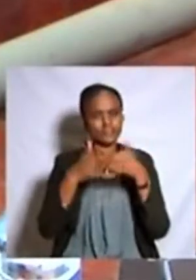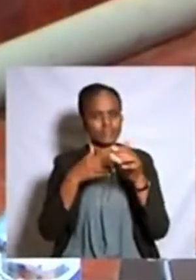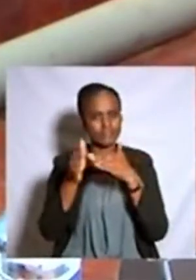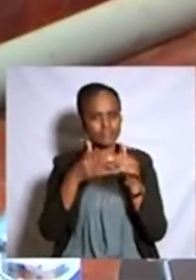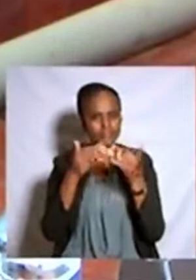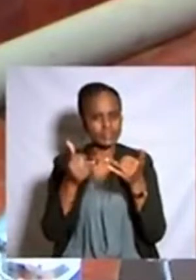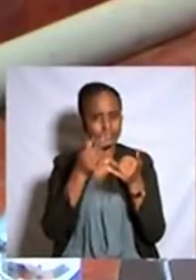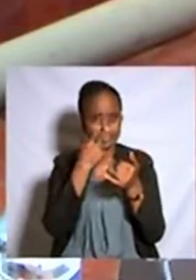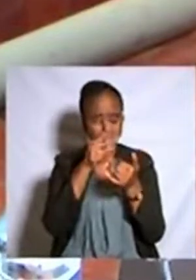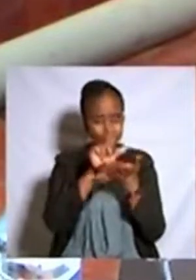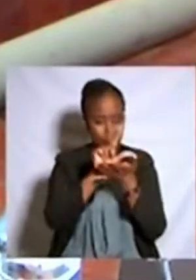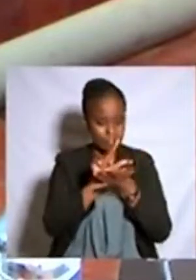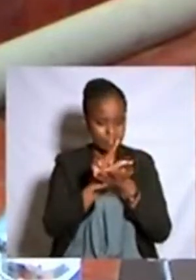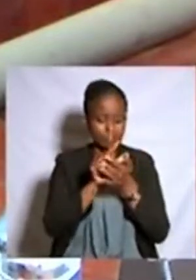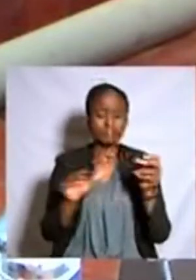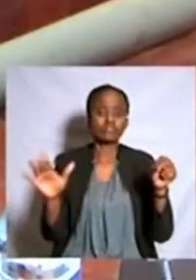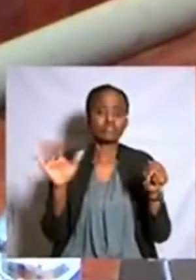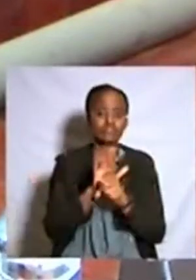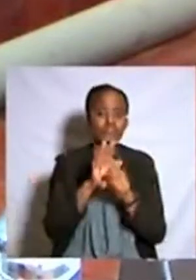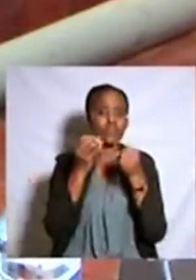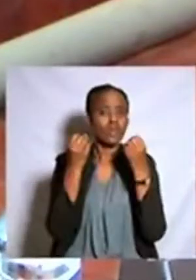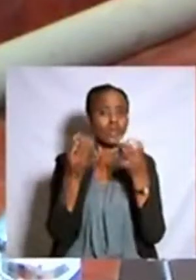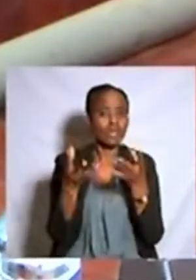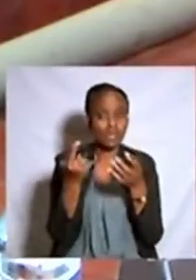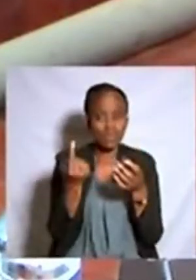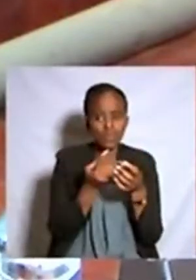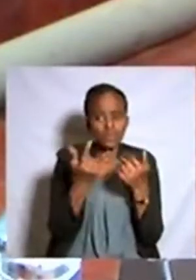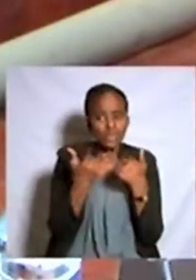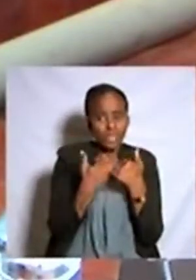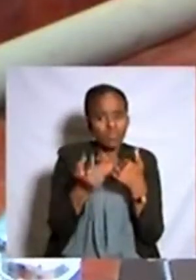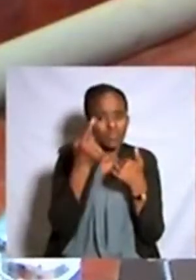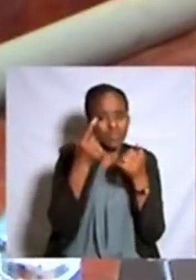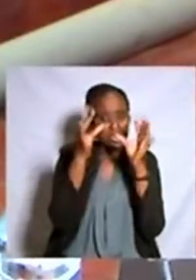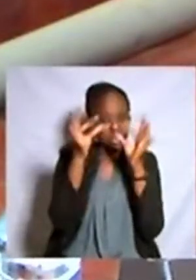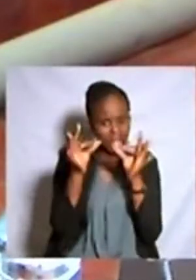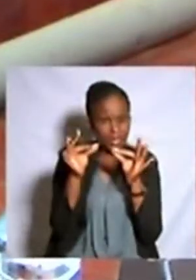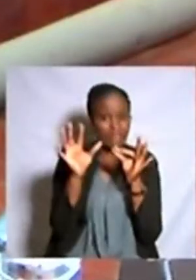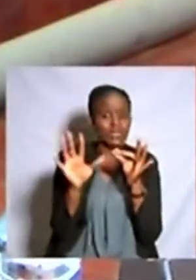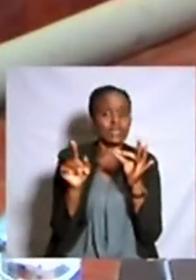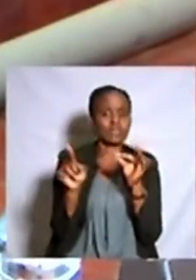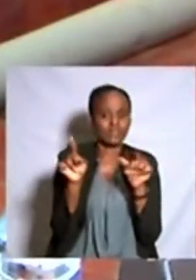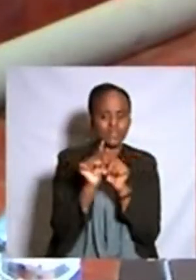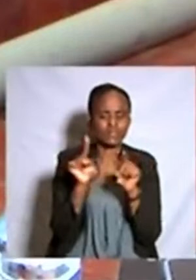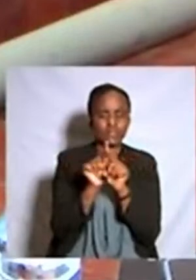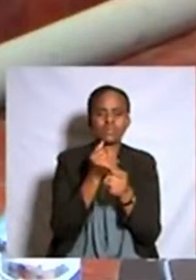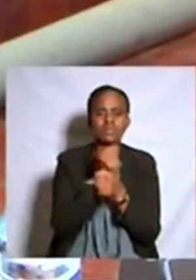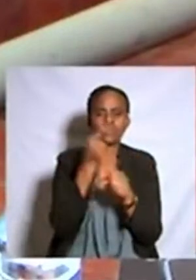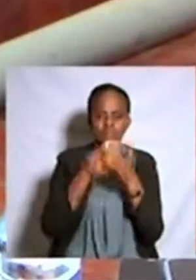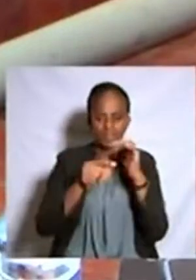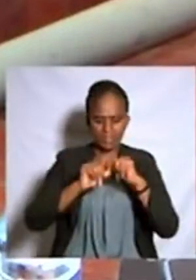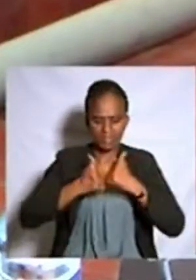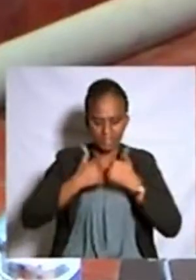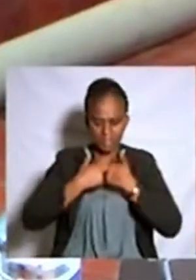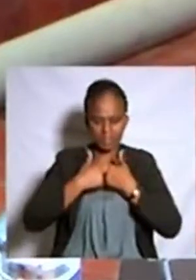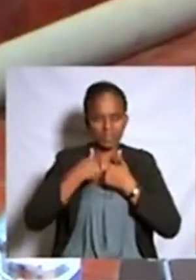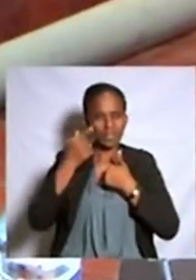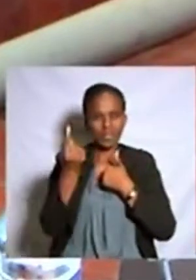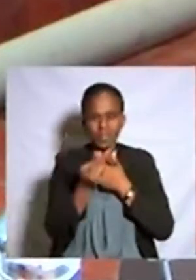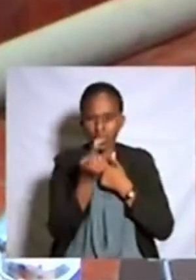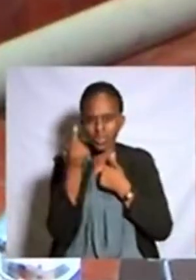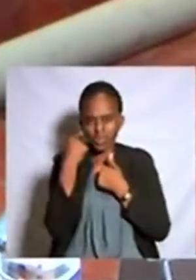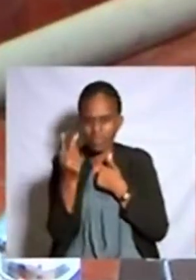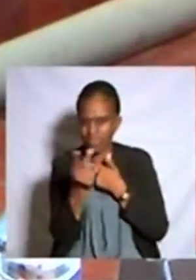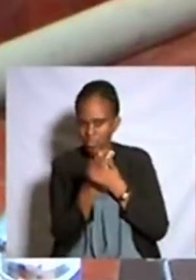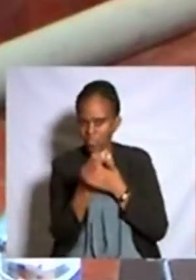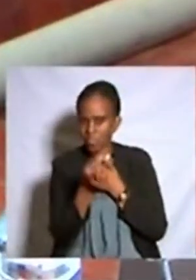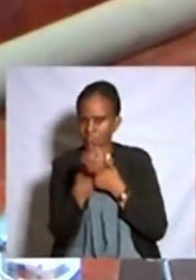the loan in totality, how much you owe us, if we only have one account running. And that is the resolution that we've taken, except for the 12. So